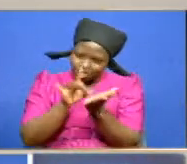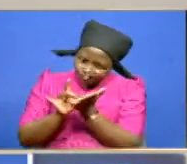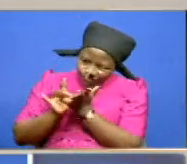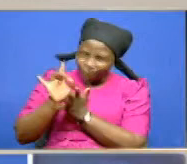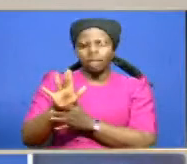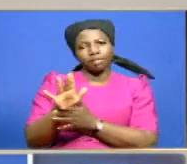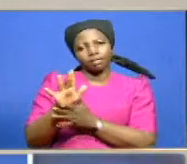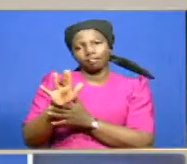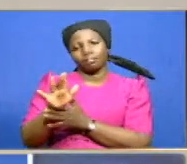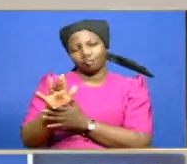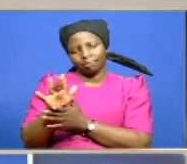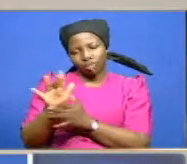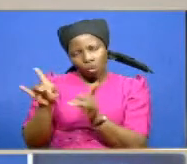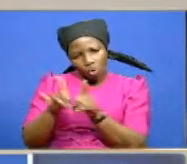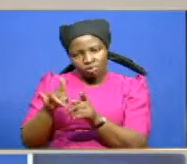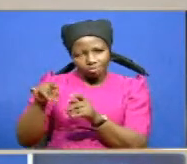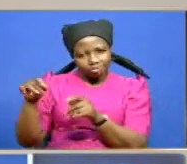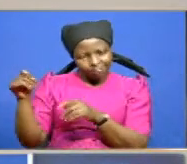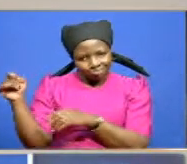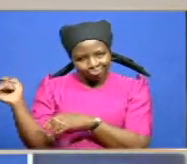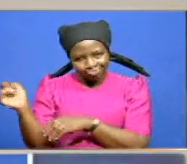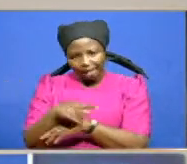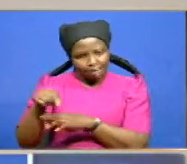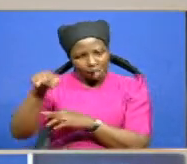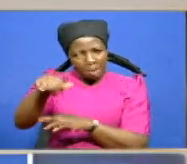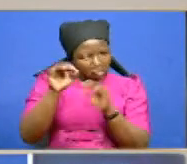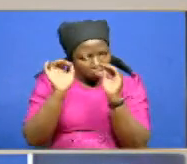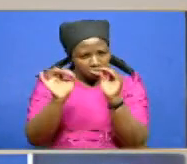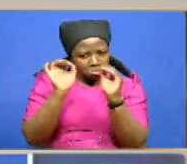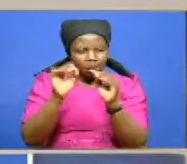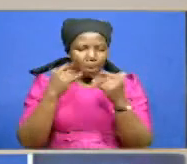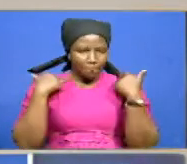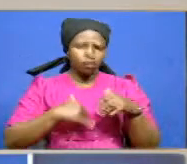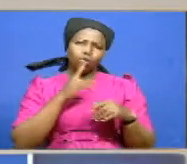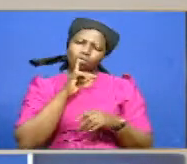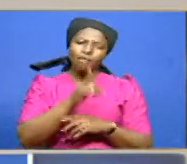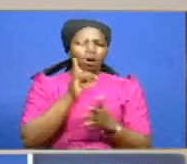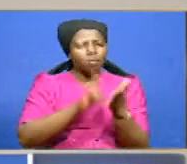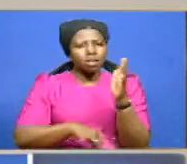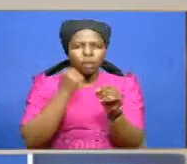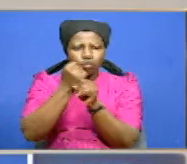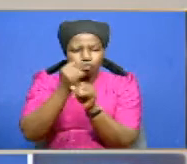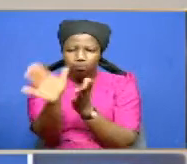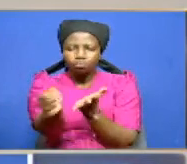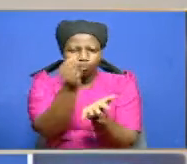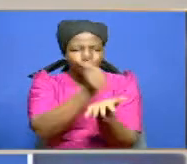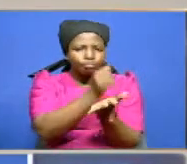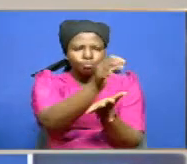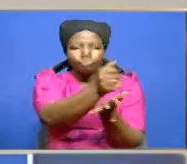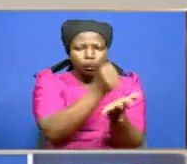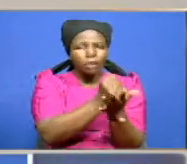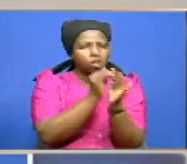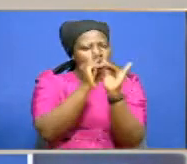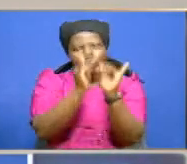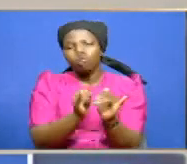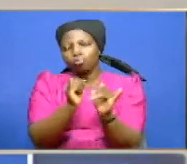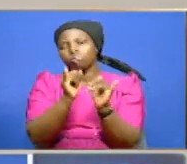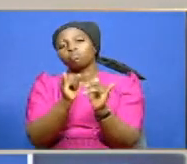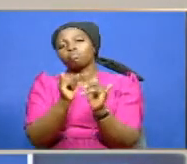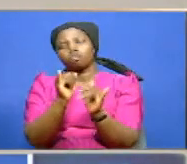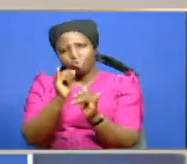payroll. I've directed that we carry out recruitment of